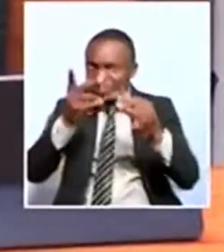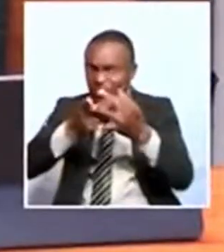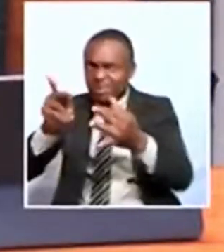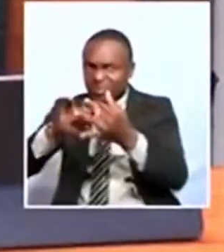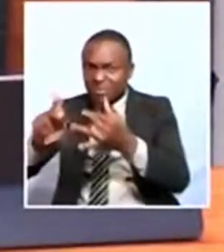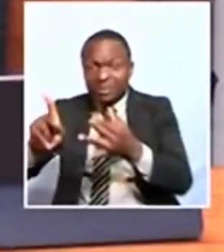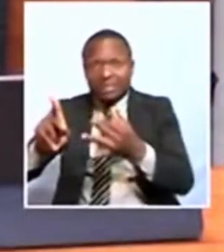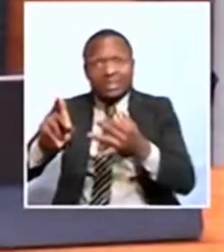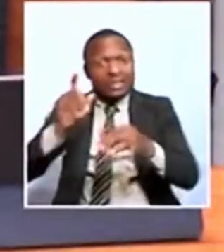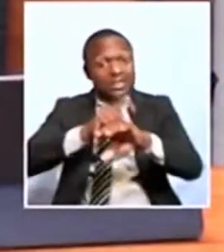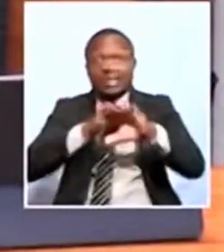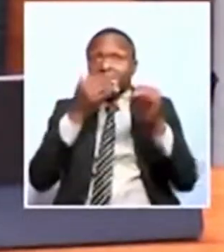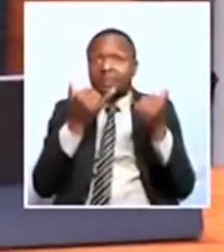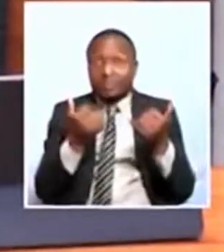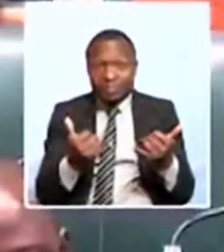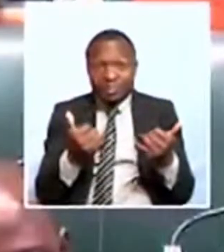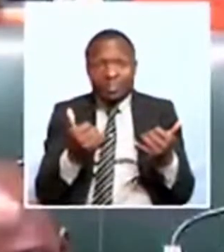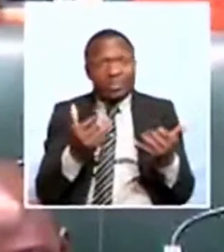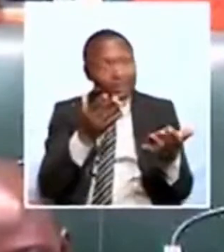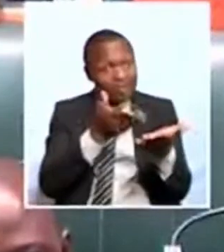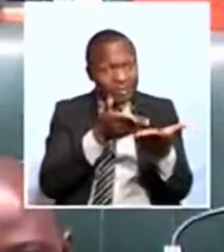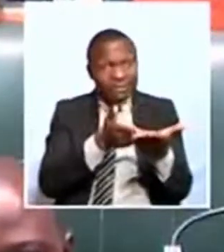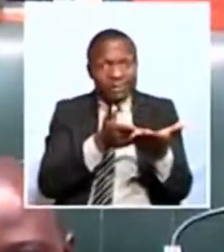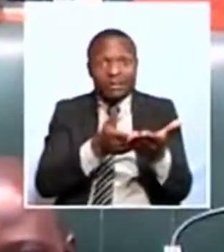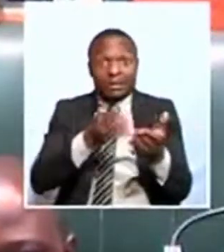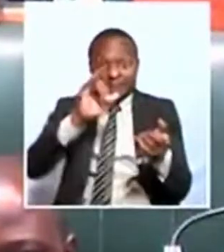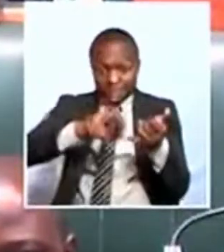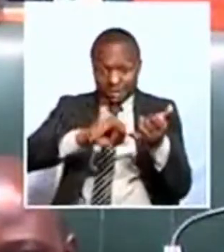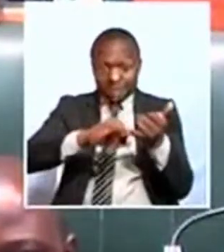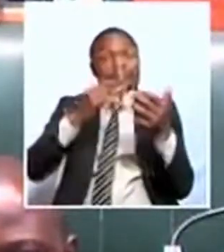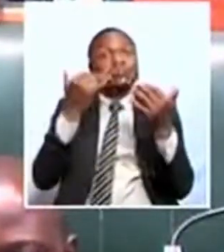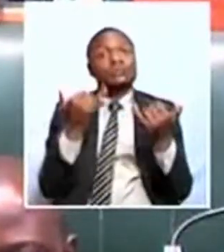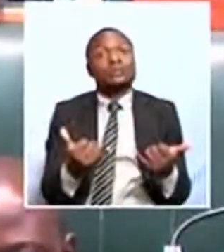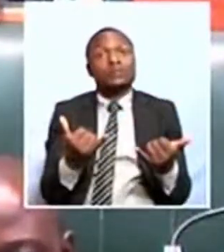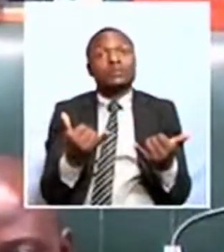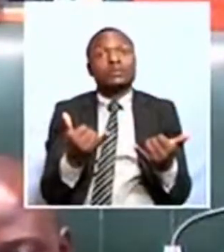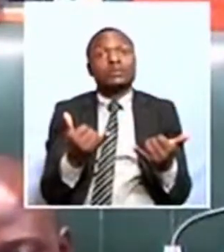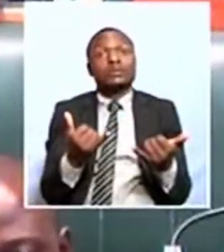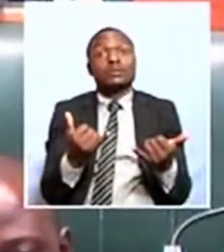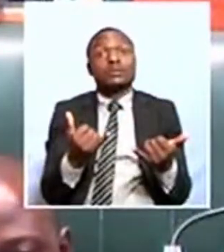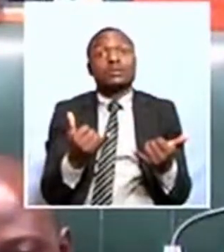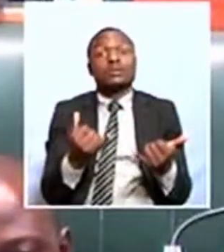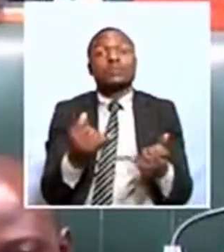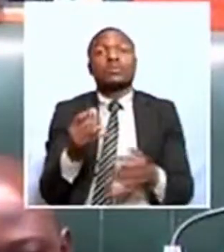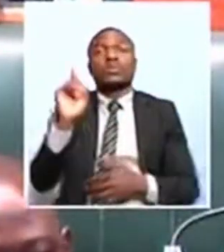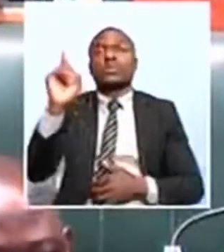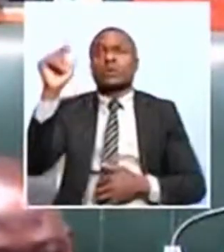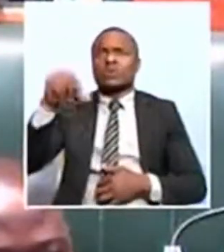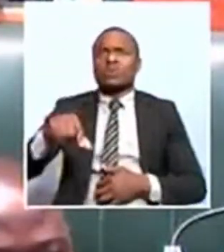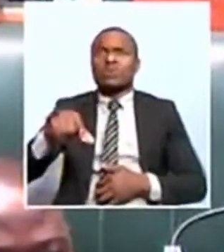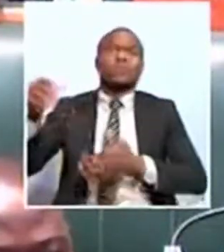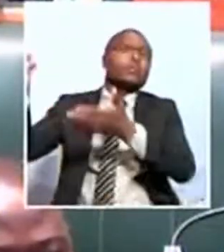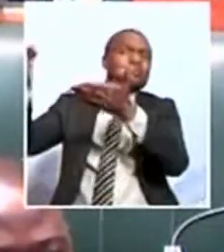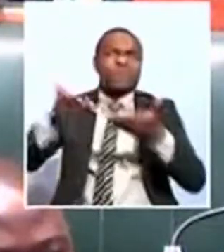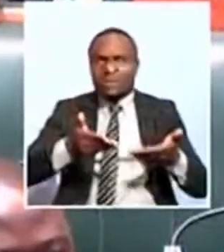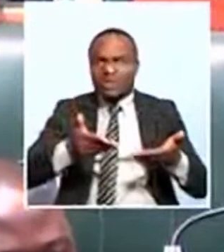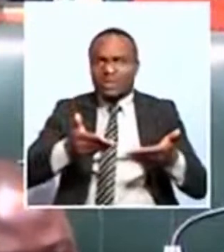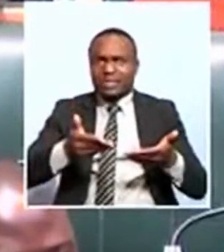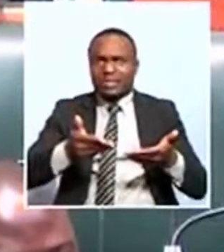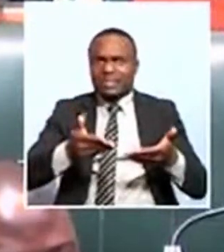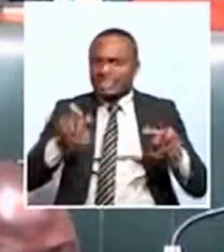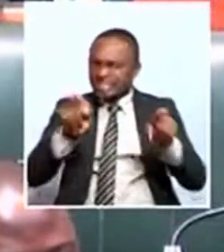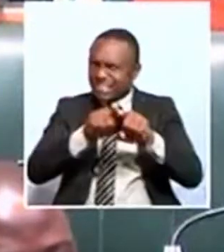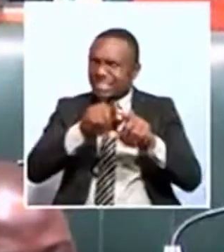At the moment, this is actually September, only quarter has come. Is it not that MEDA type of